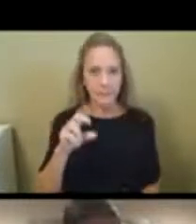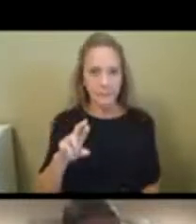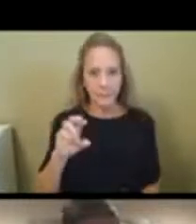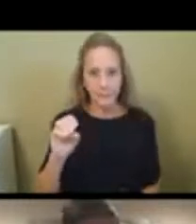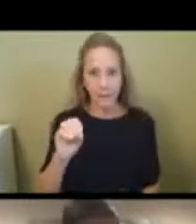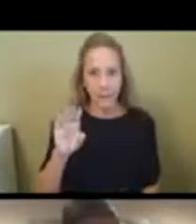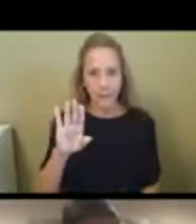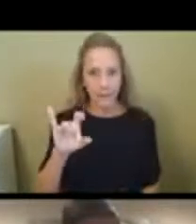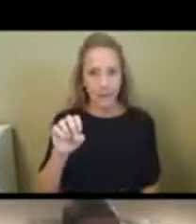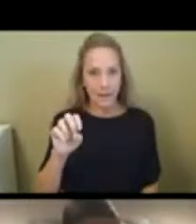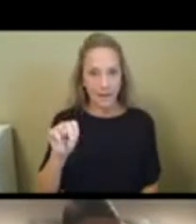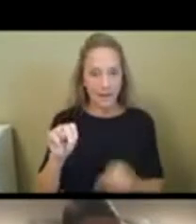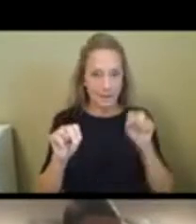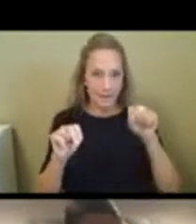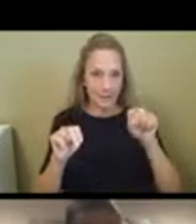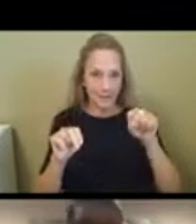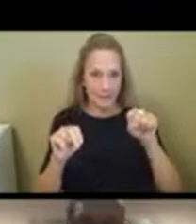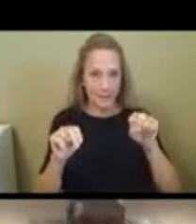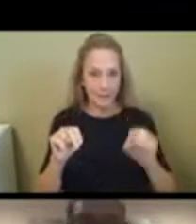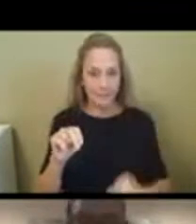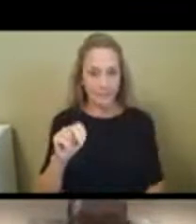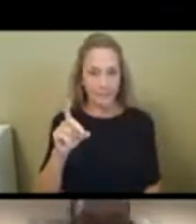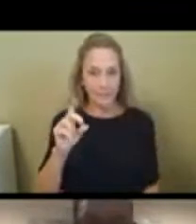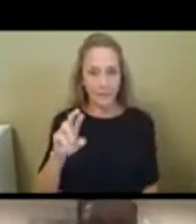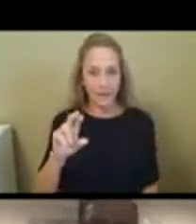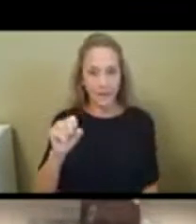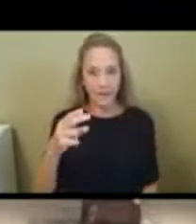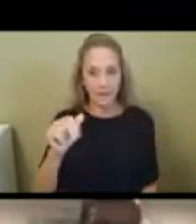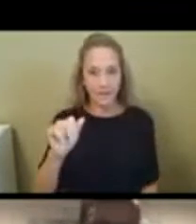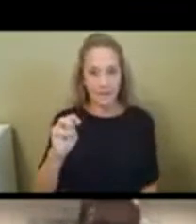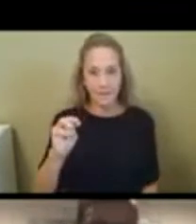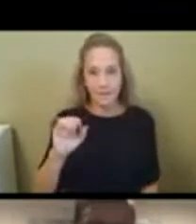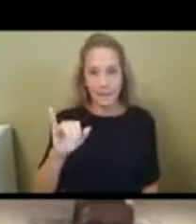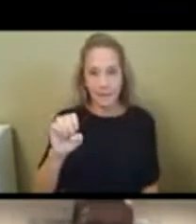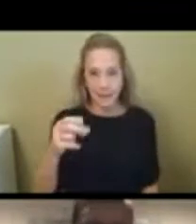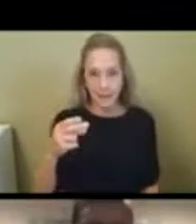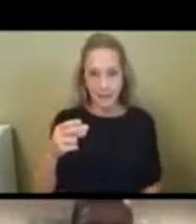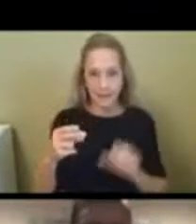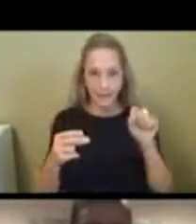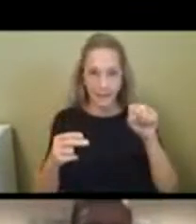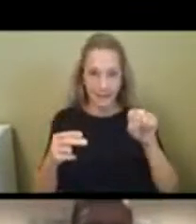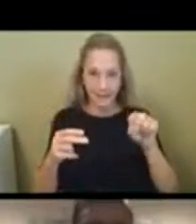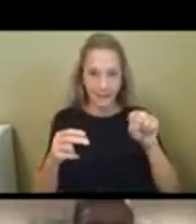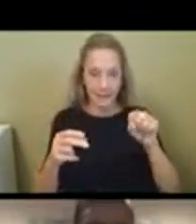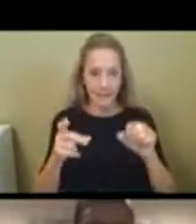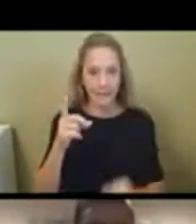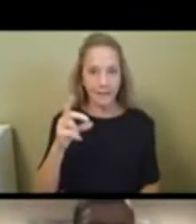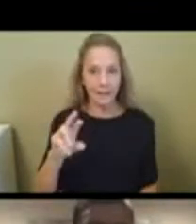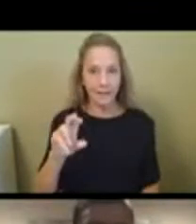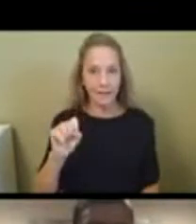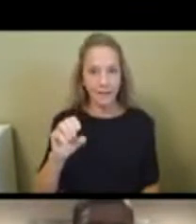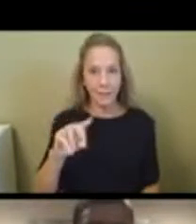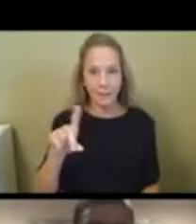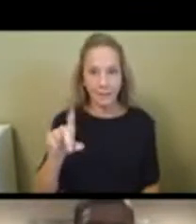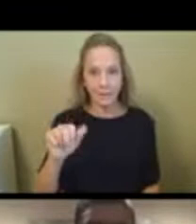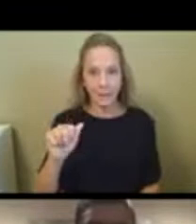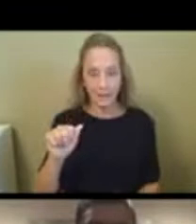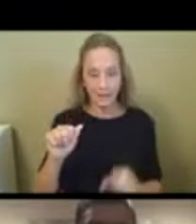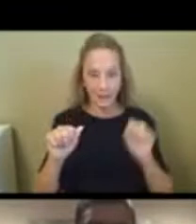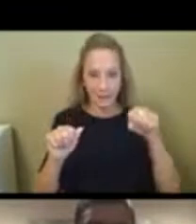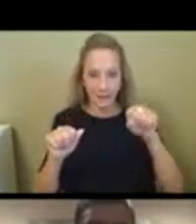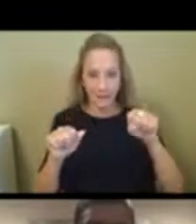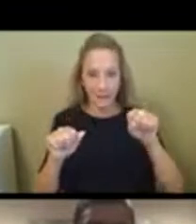O'Brien, Yes. Dr. Shamia, Yes. Dr. Sousa,